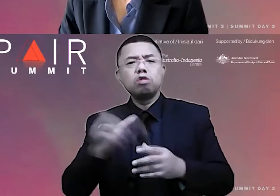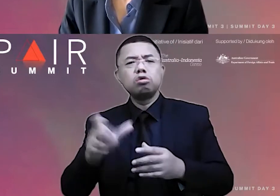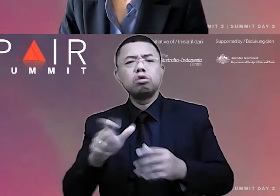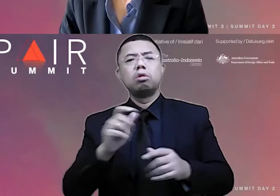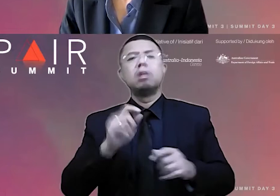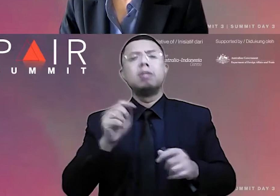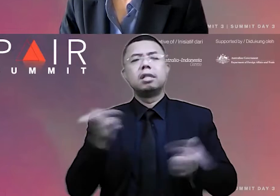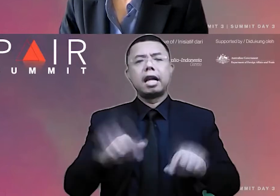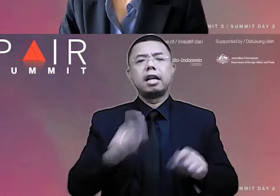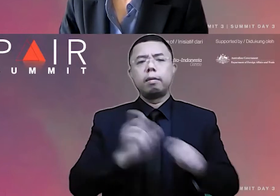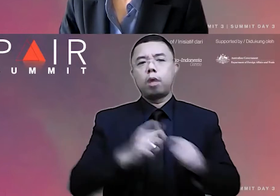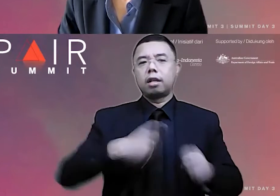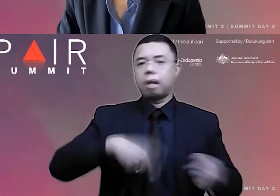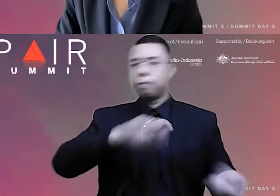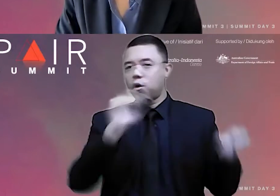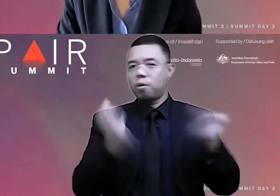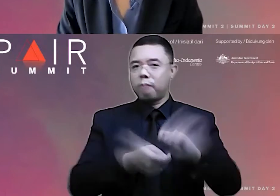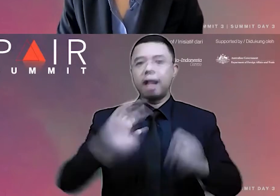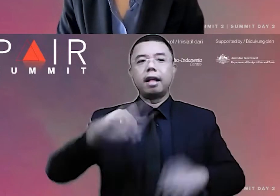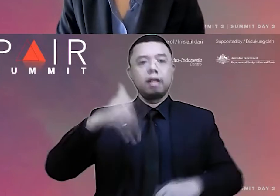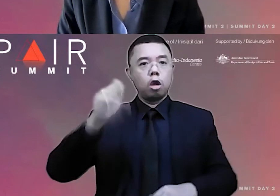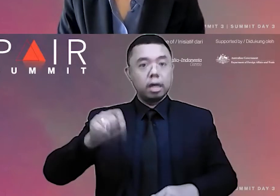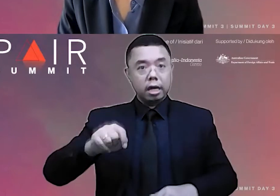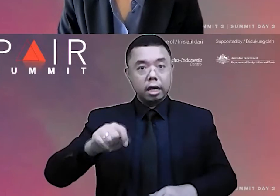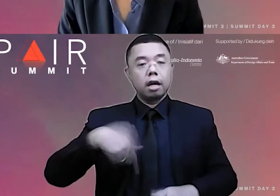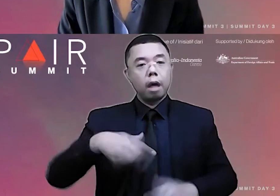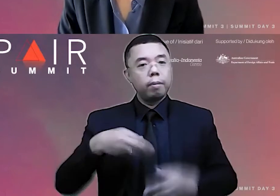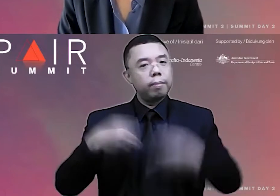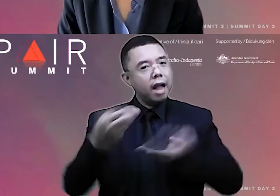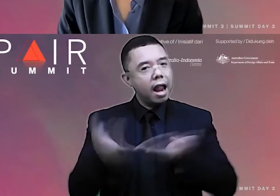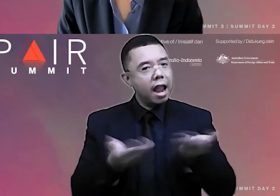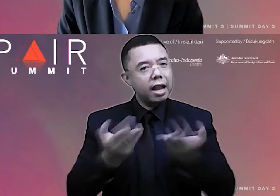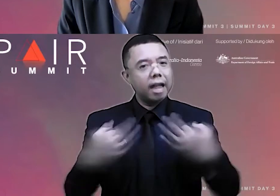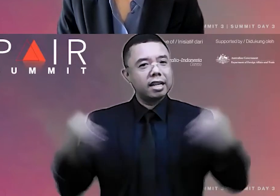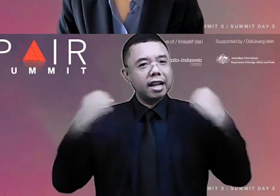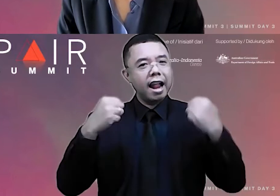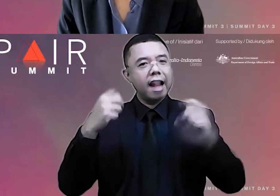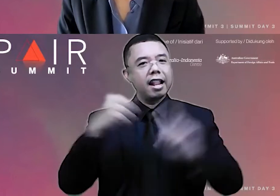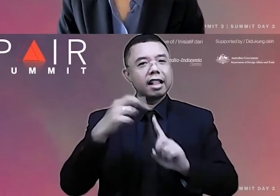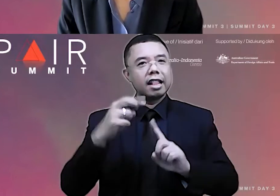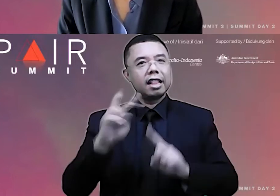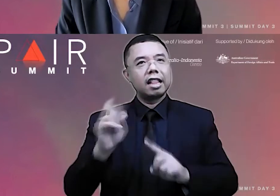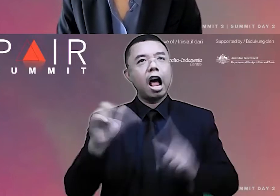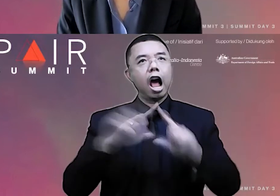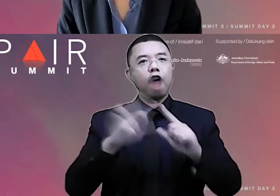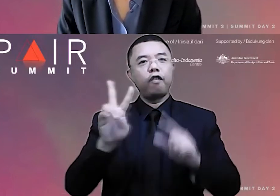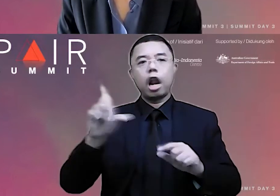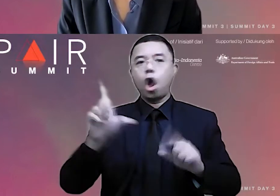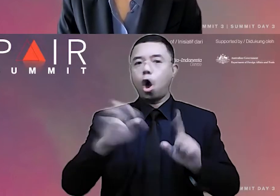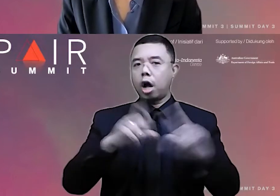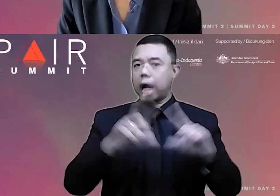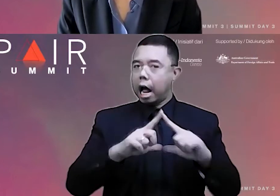health service in Traveloka. This not only boosts the confidence to people who travels, but also to make sure